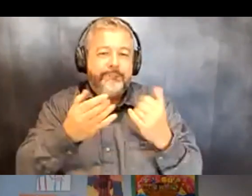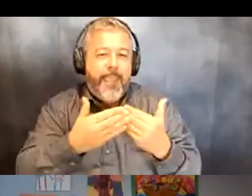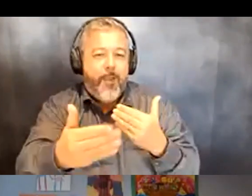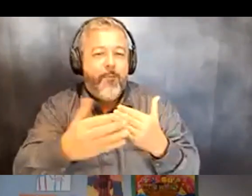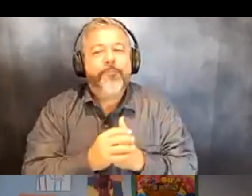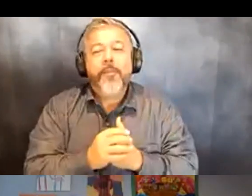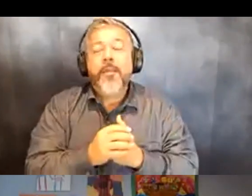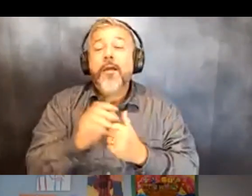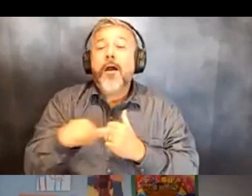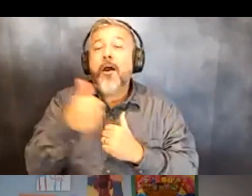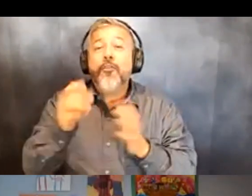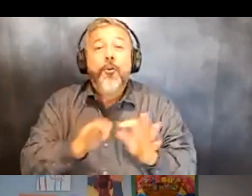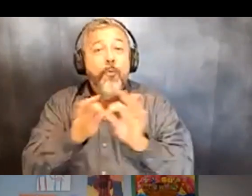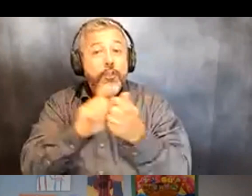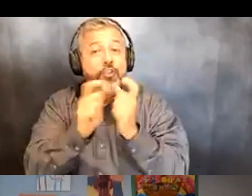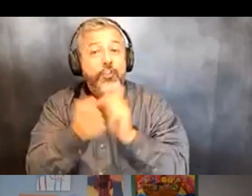had a chance to be together.